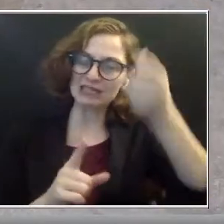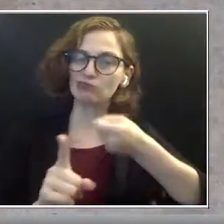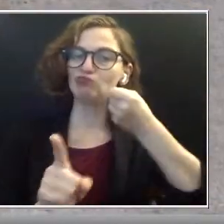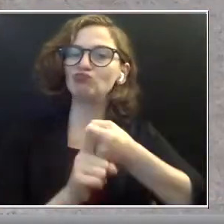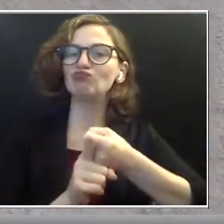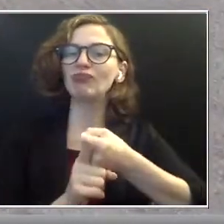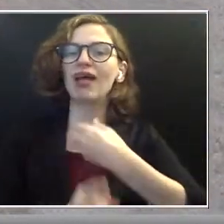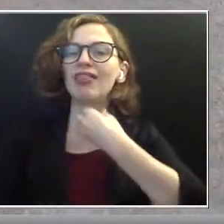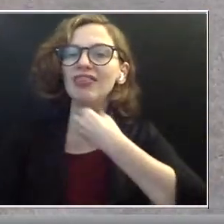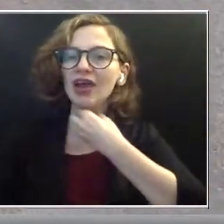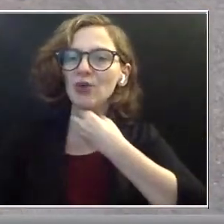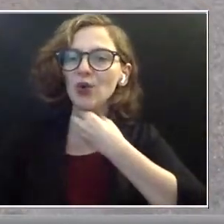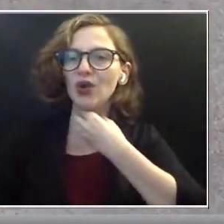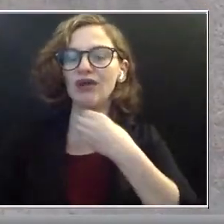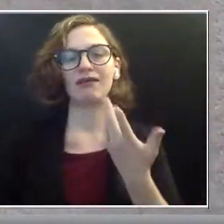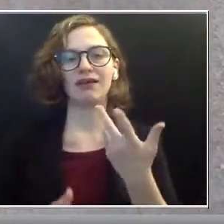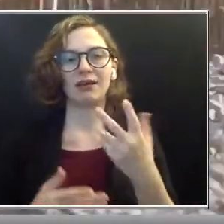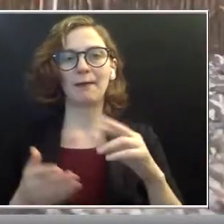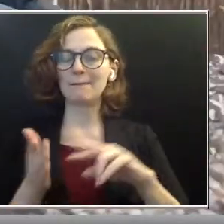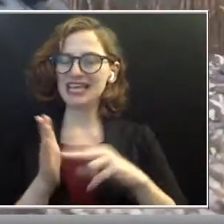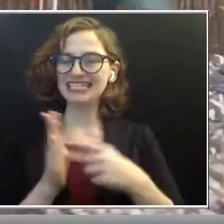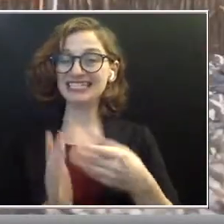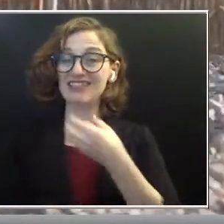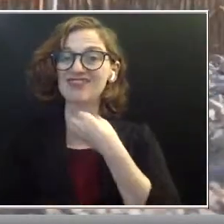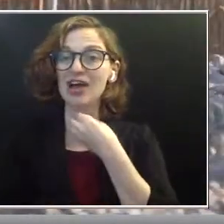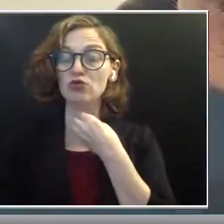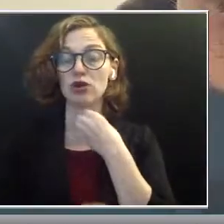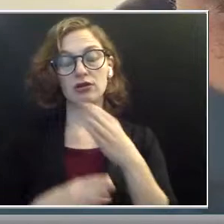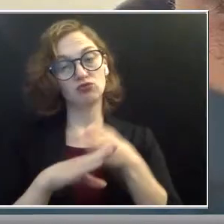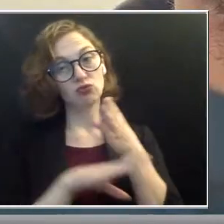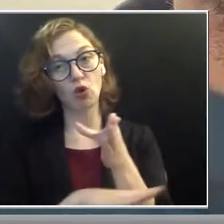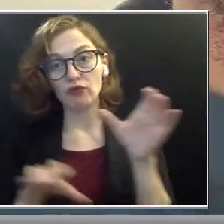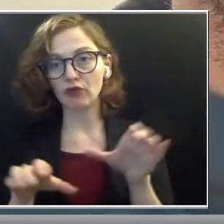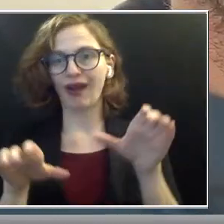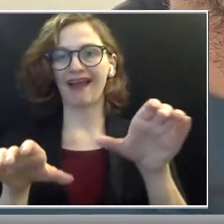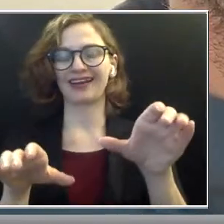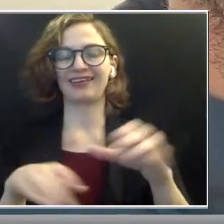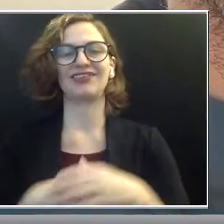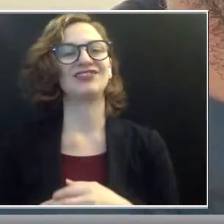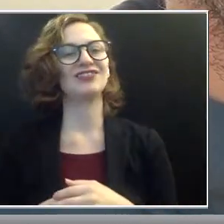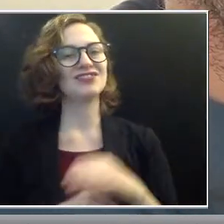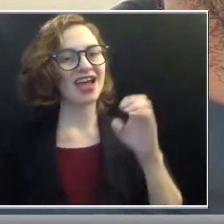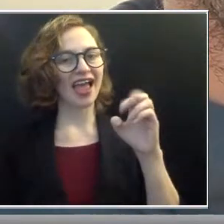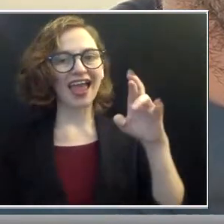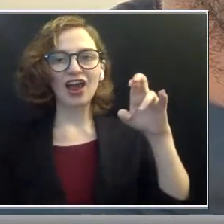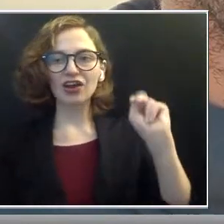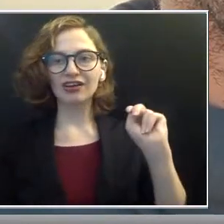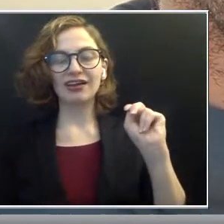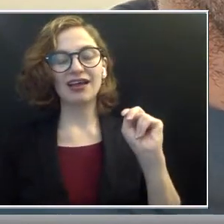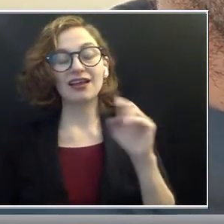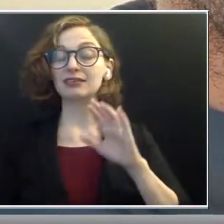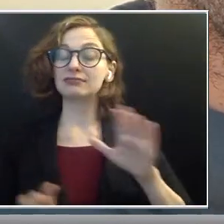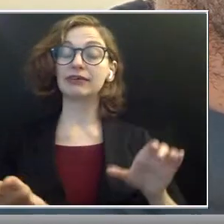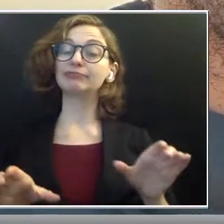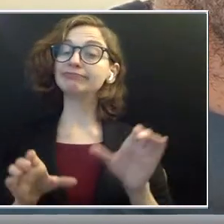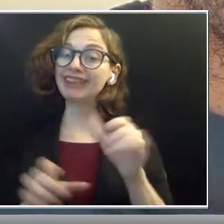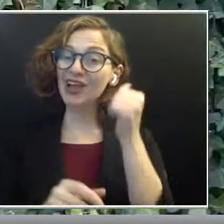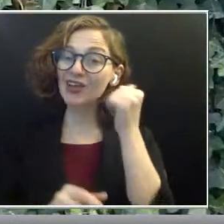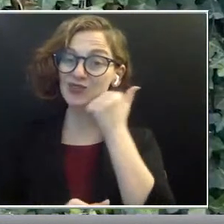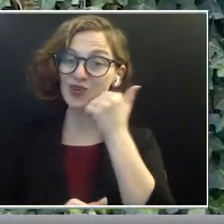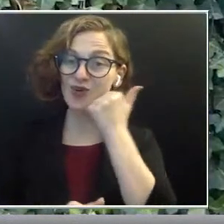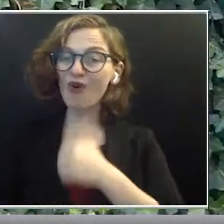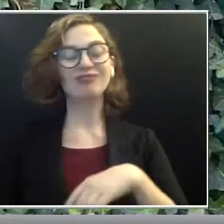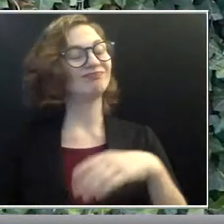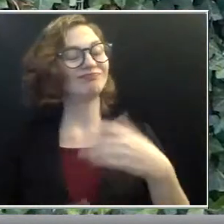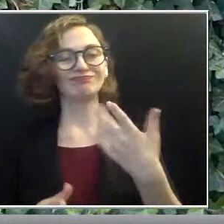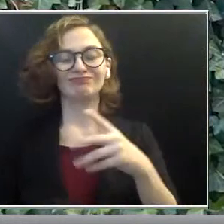time. Erin is active and loves to run, but she was put on medication and was told she wasn't allowed to work out